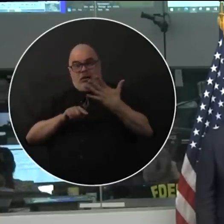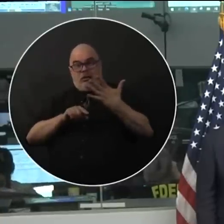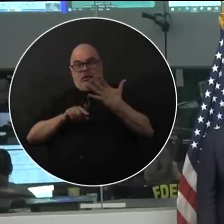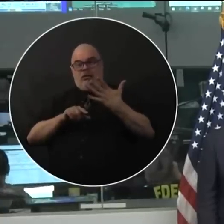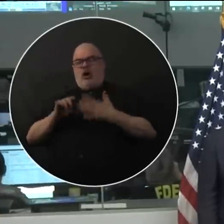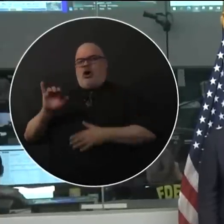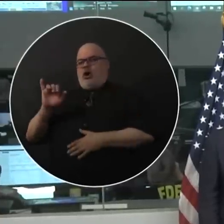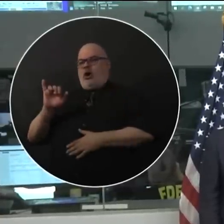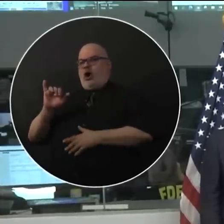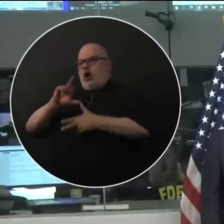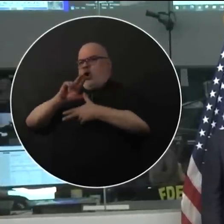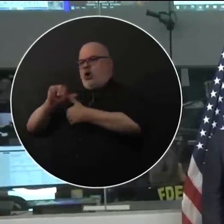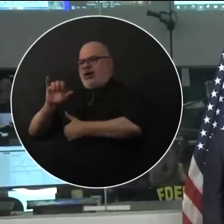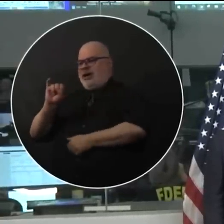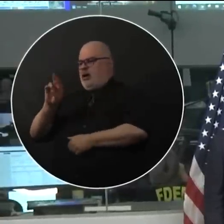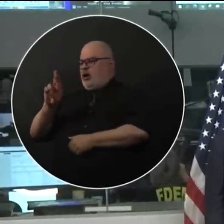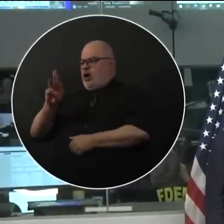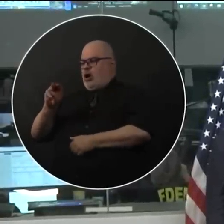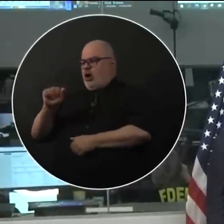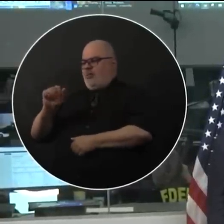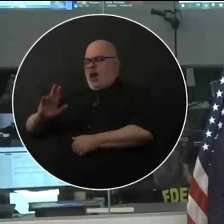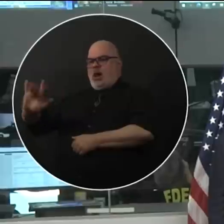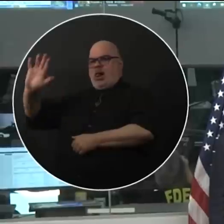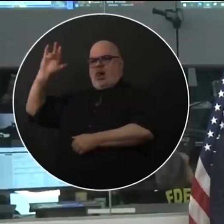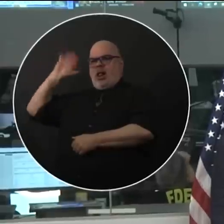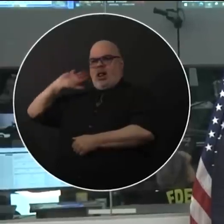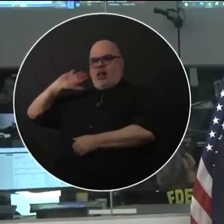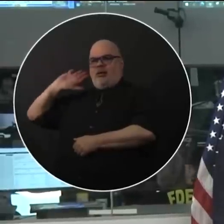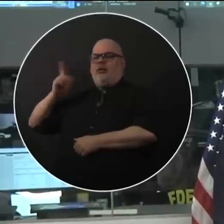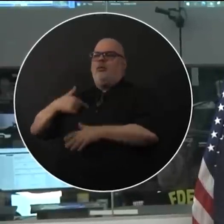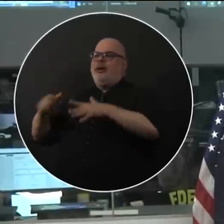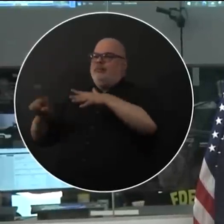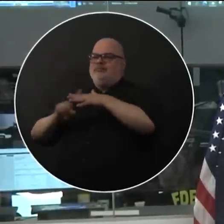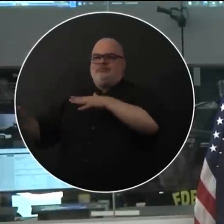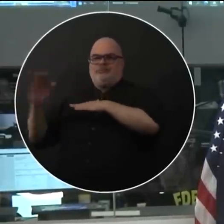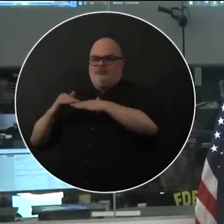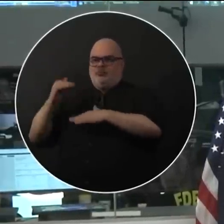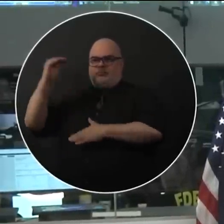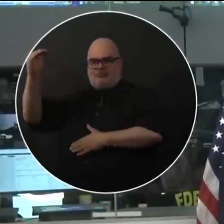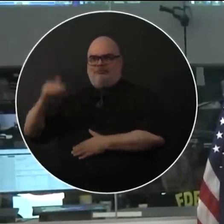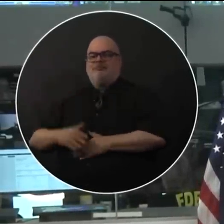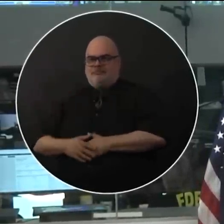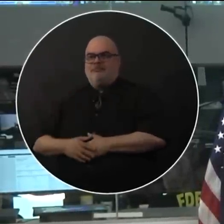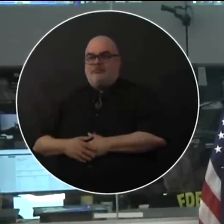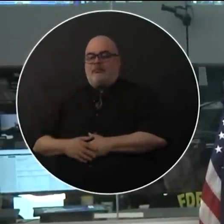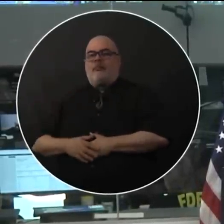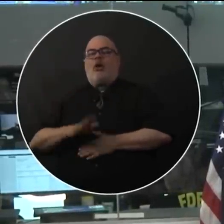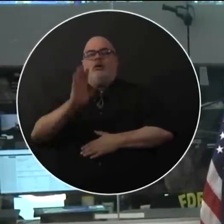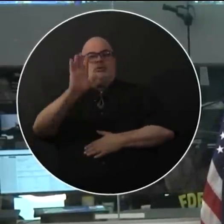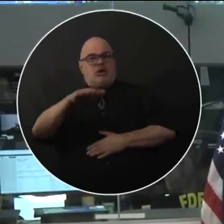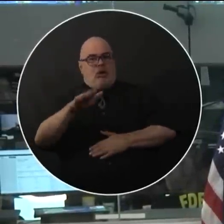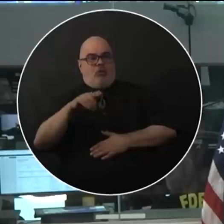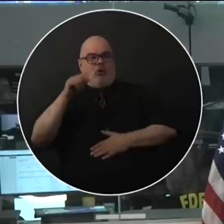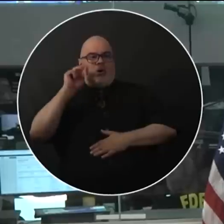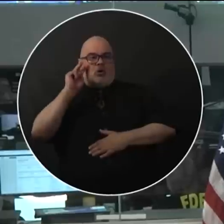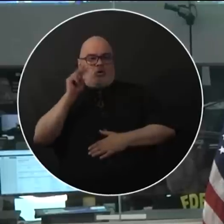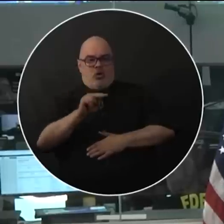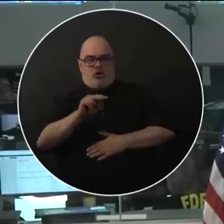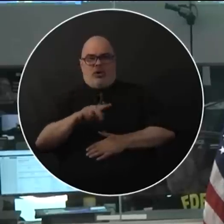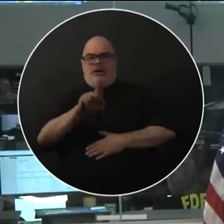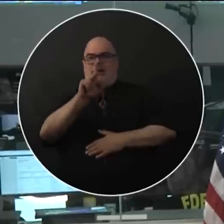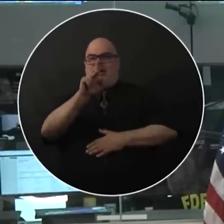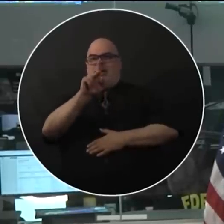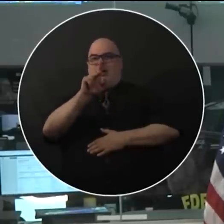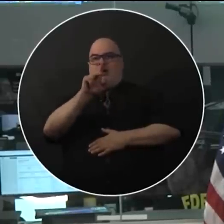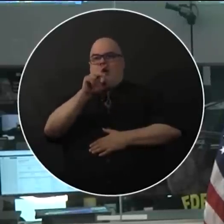million people. Please take the time. Go to floridaddisaster.org slash no, that's K-N-O-W,